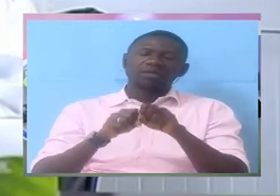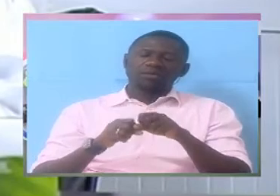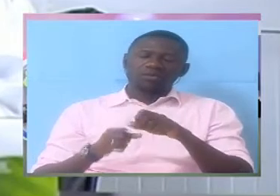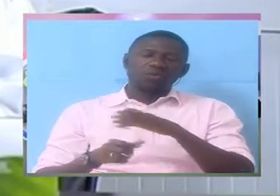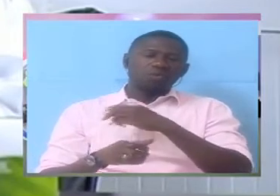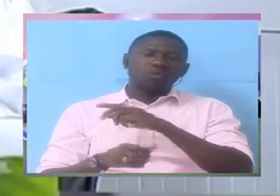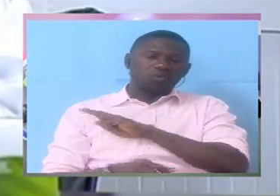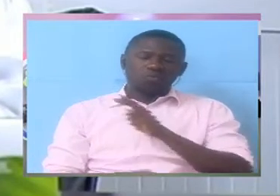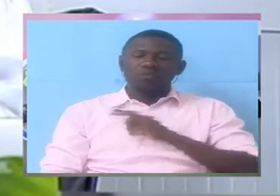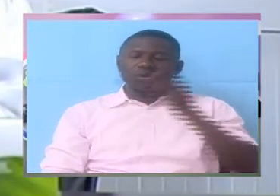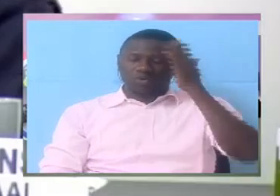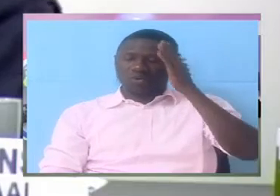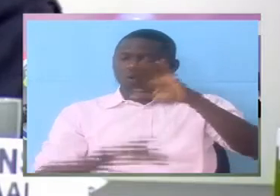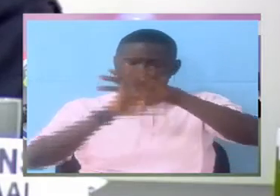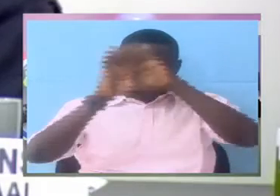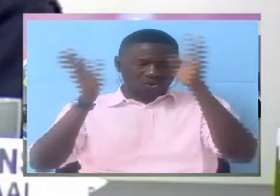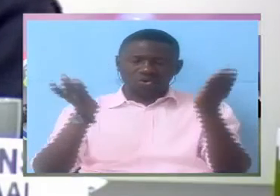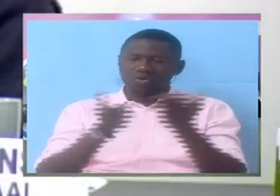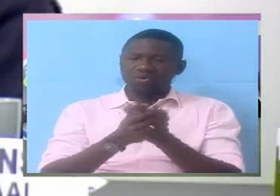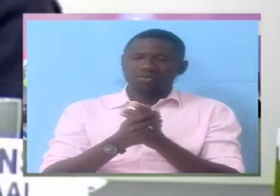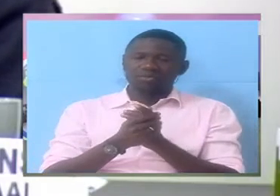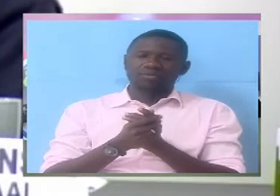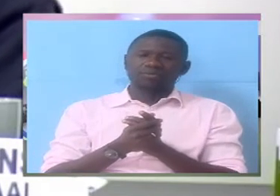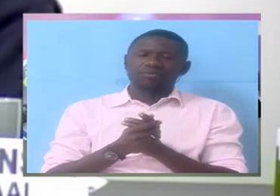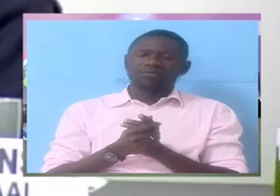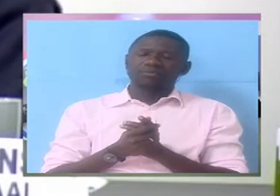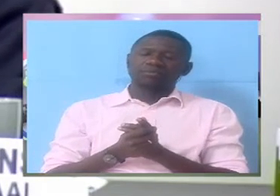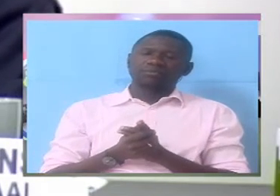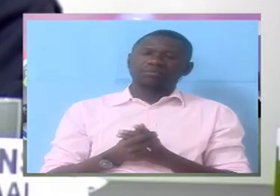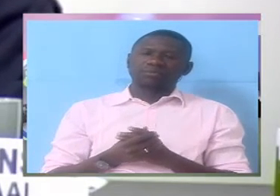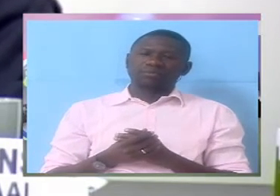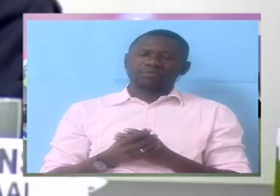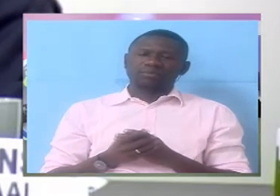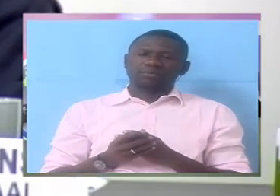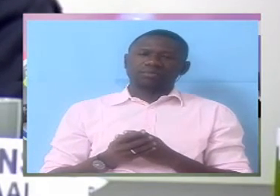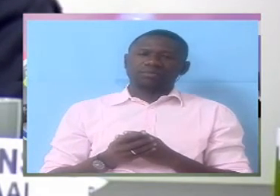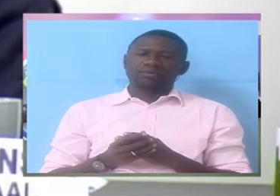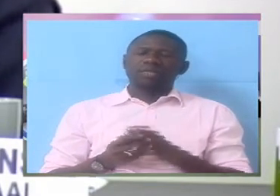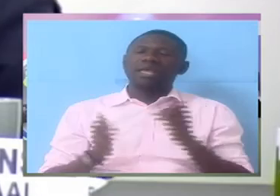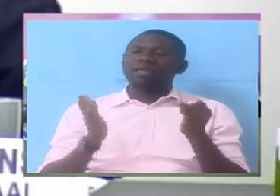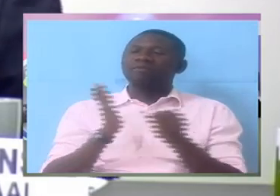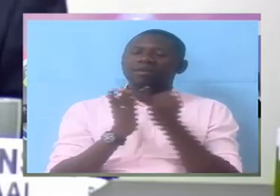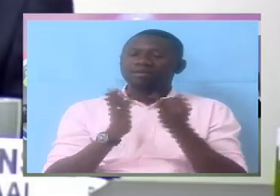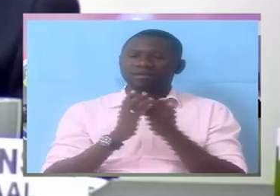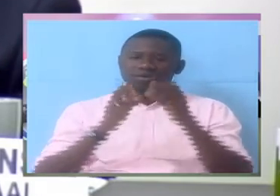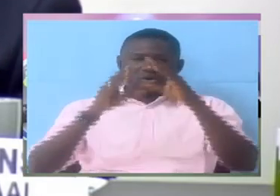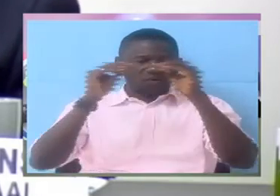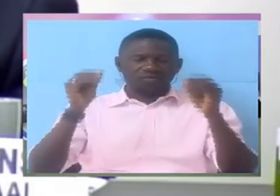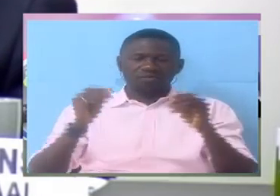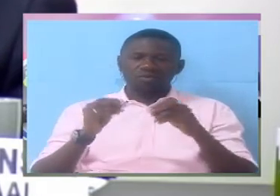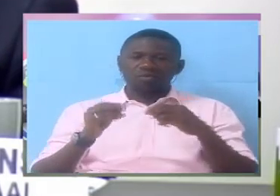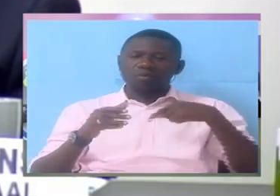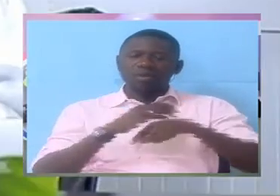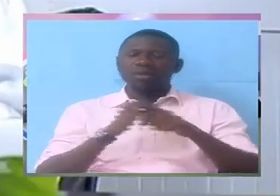we know all that. Let us focus. Investigation department will be in a better position to explain